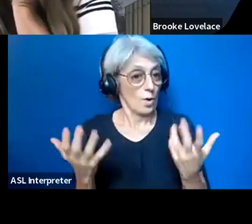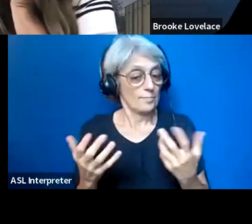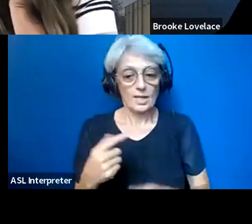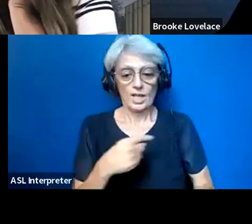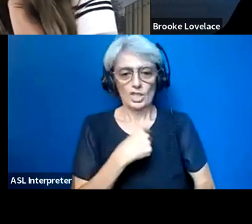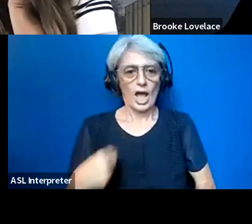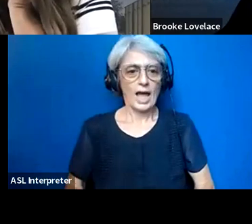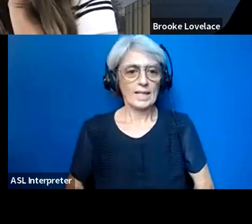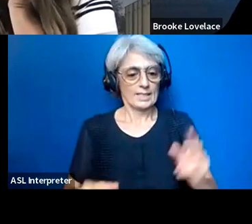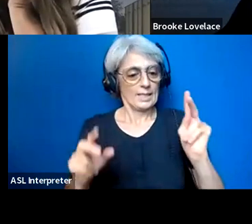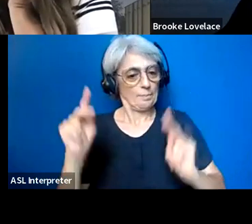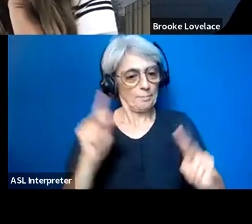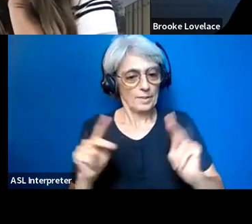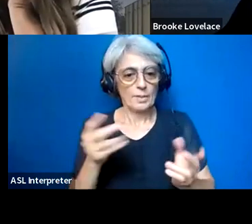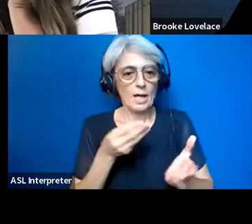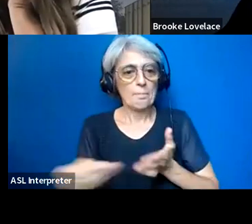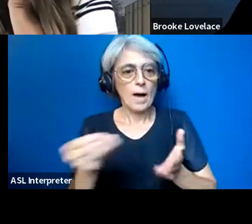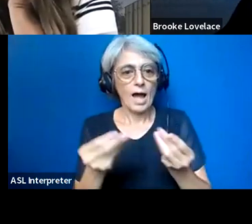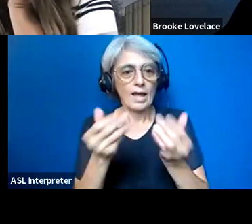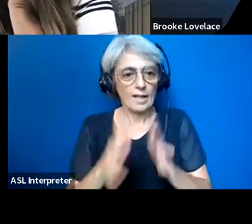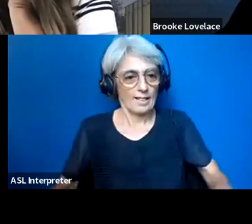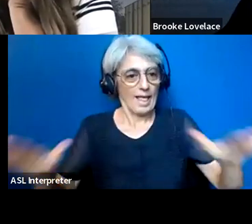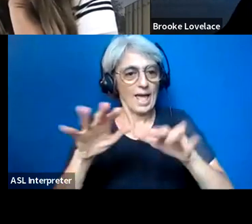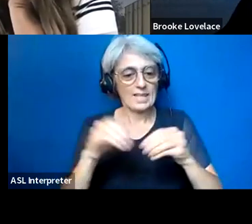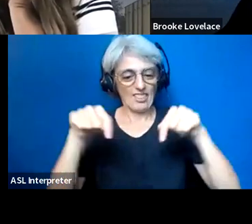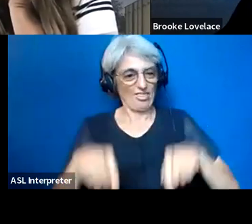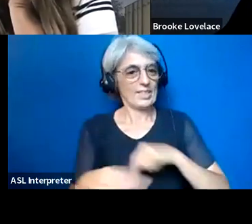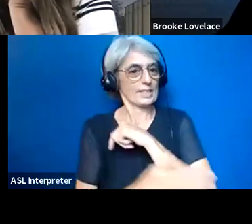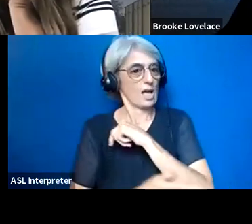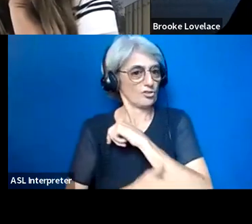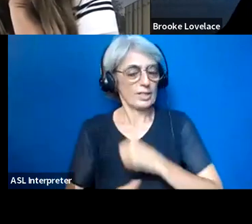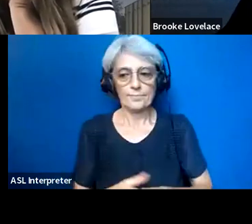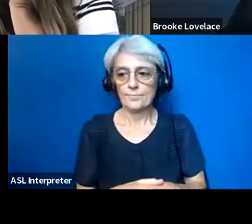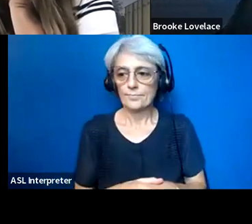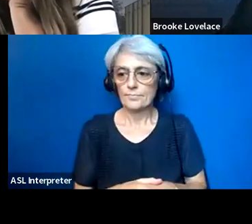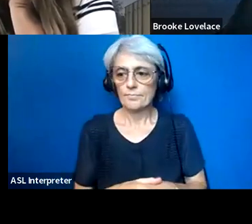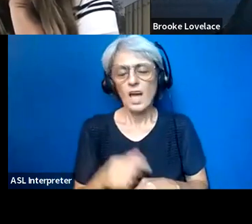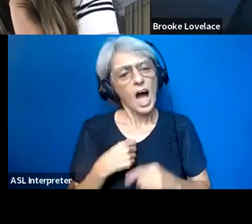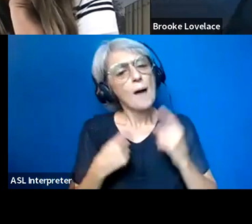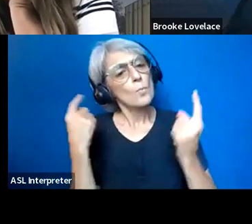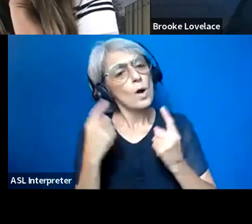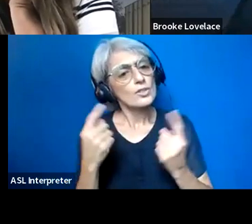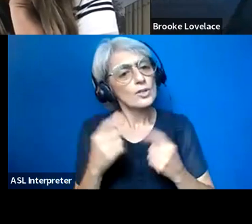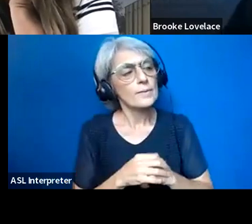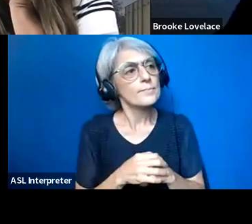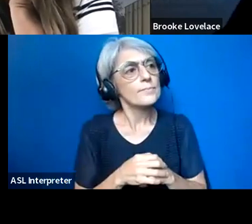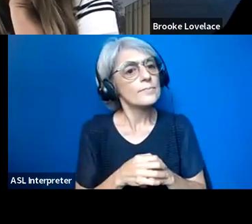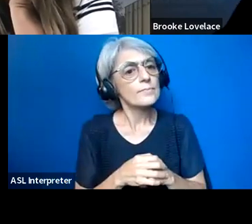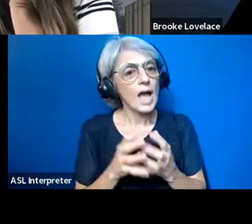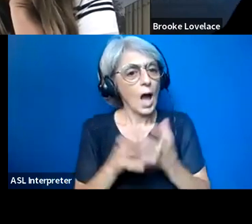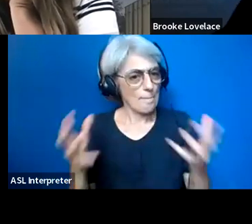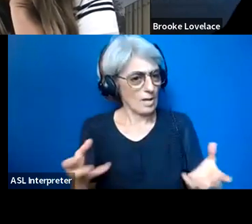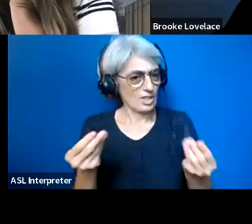Chinese people buying land in this country. And I wondered how much of that is in